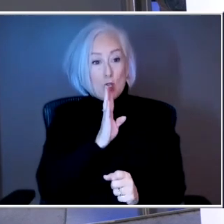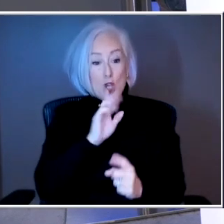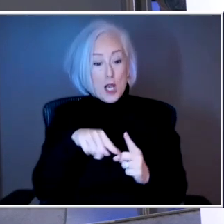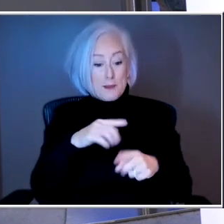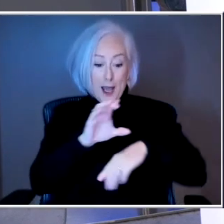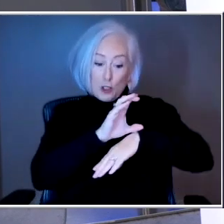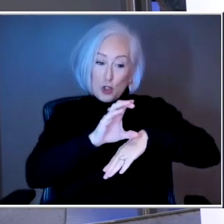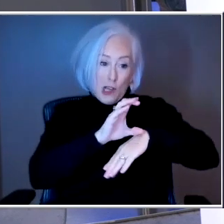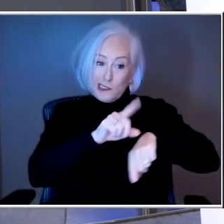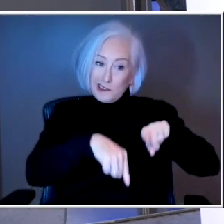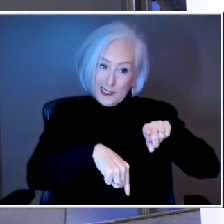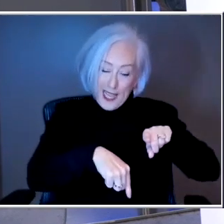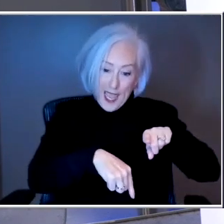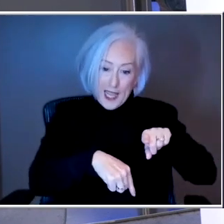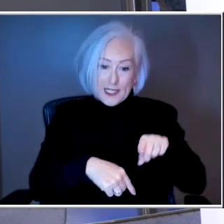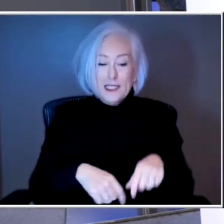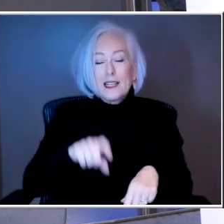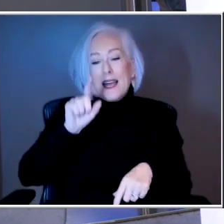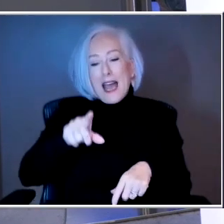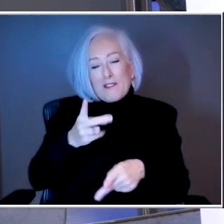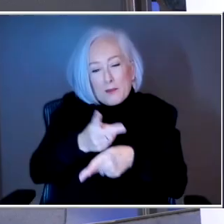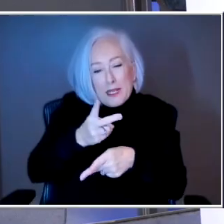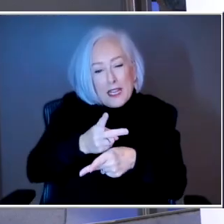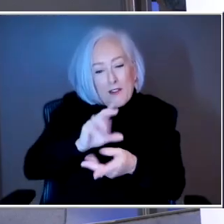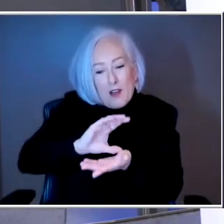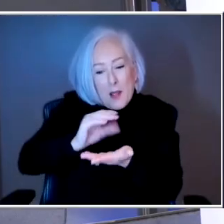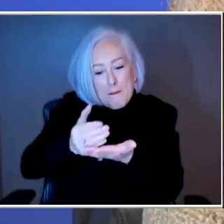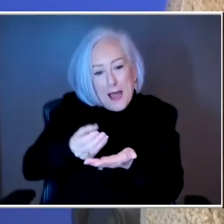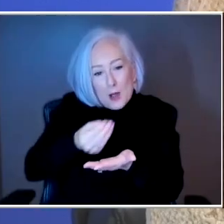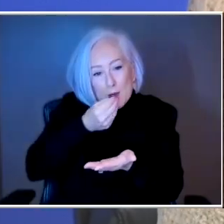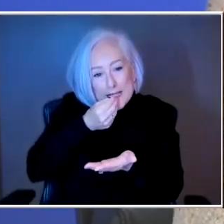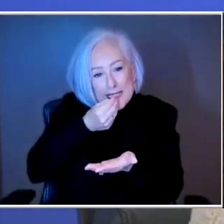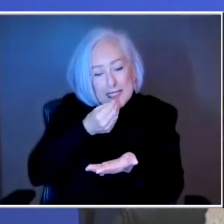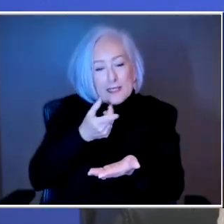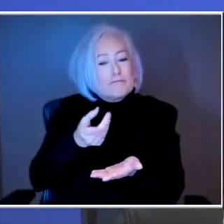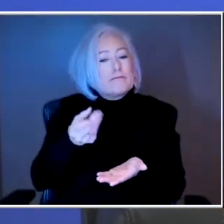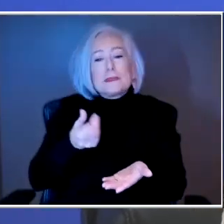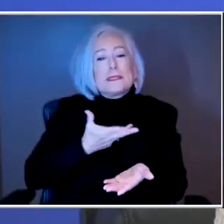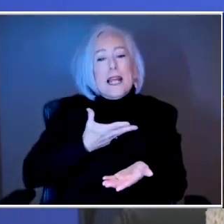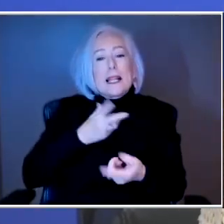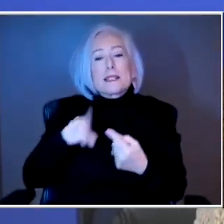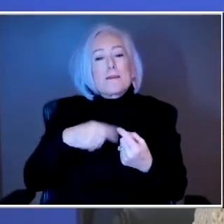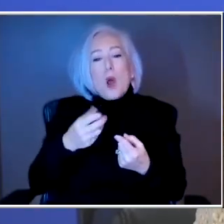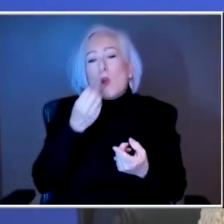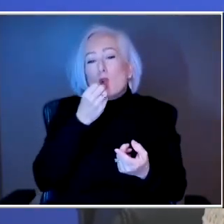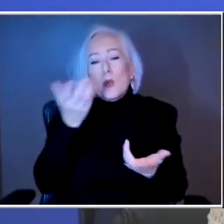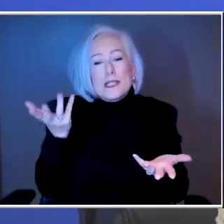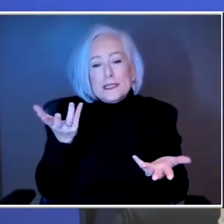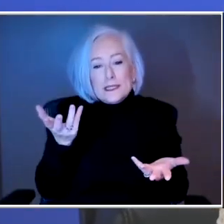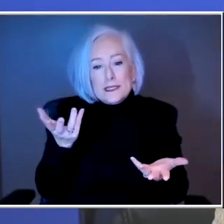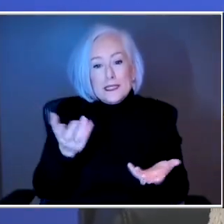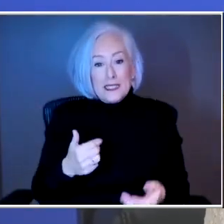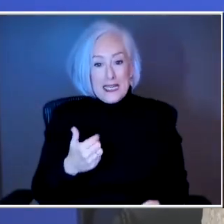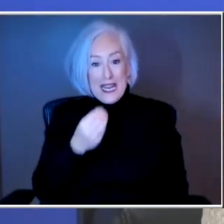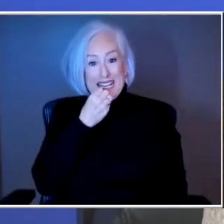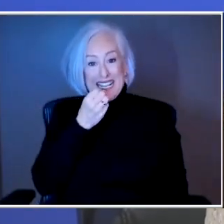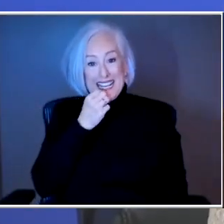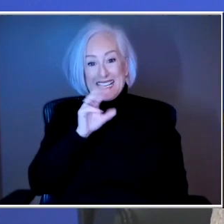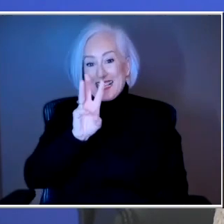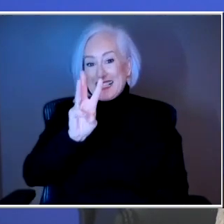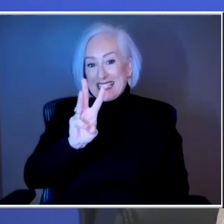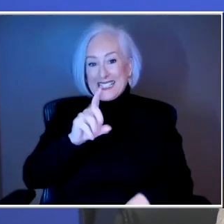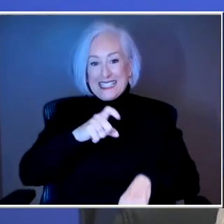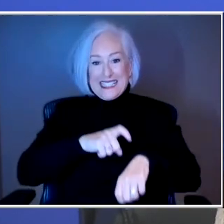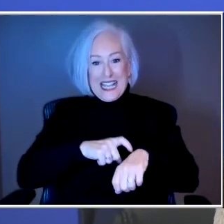have to watch the amounts, but tell us a little bit more about your diet. My biggest thing is I eat 6 times a day. I just can't eat a